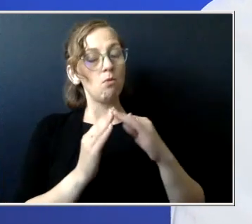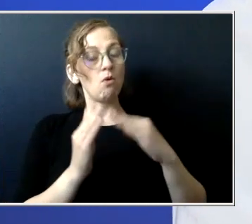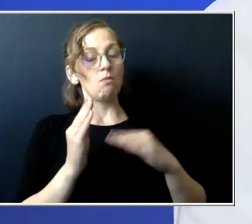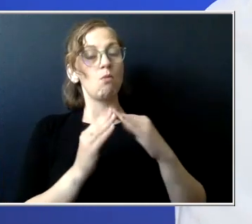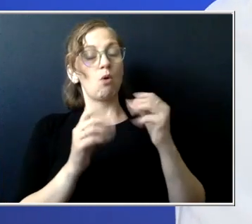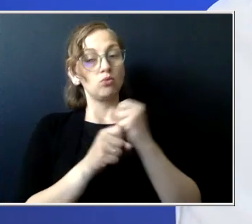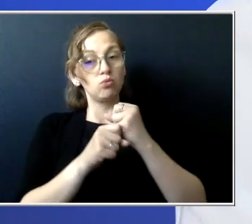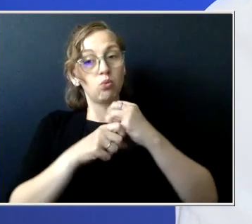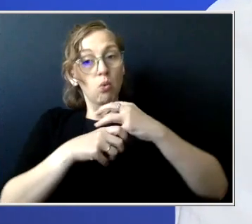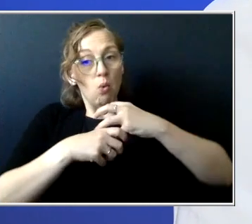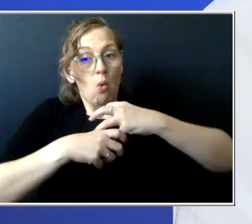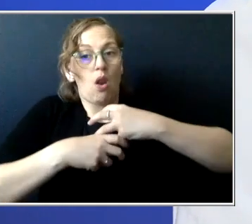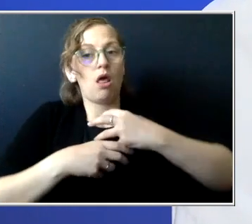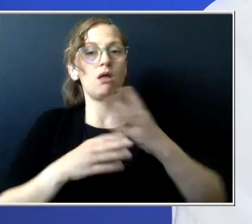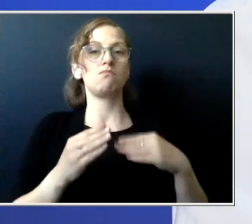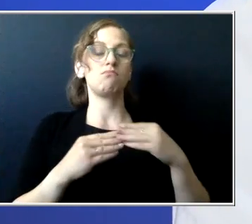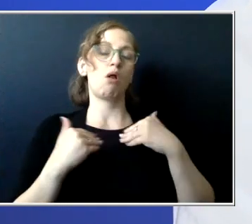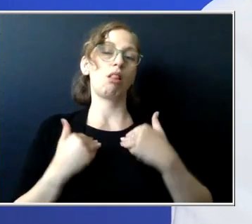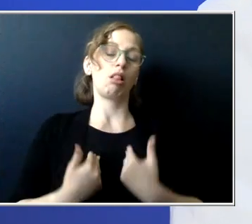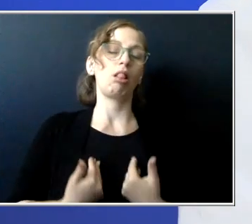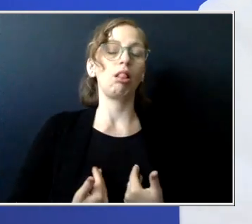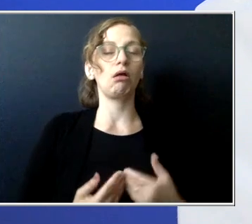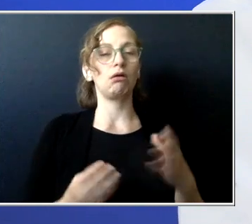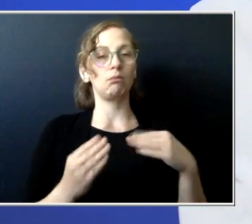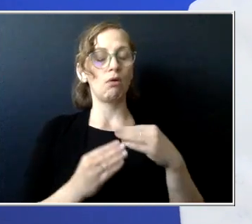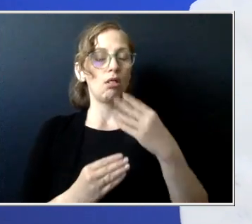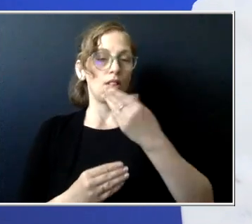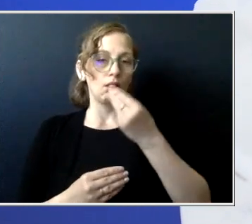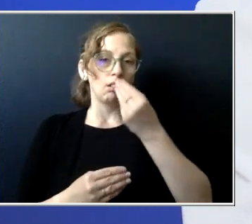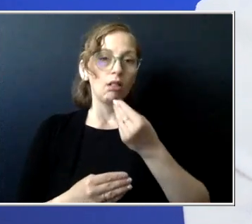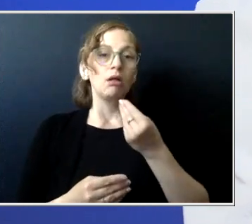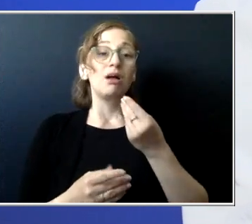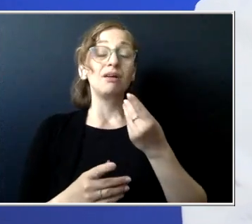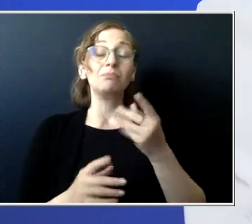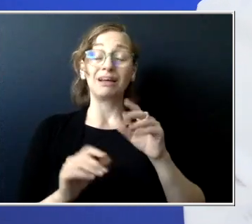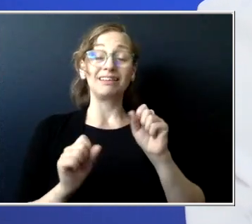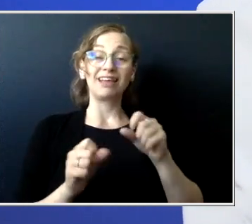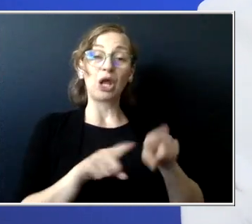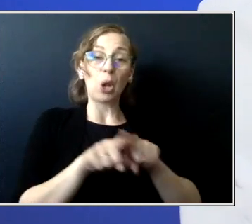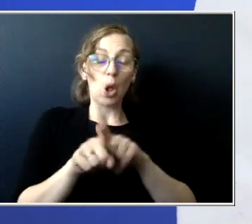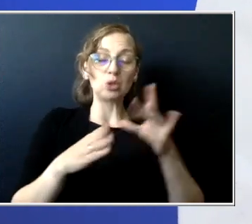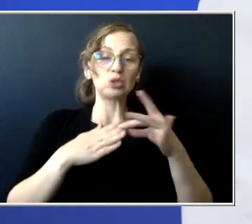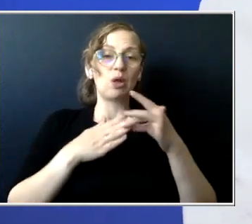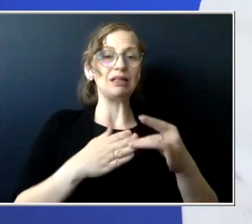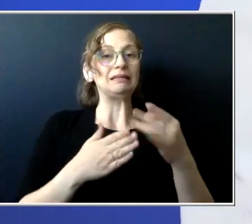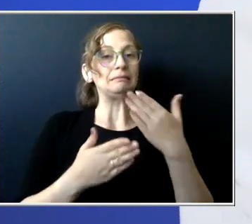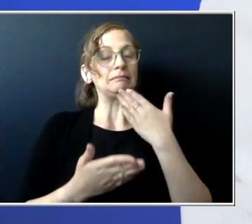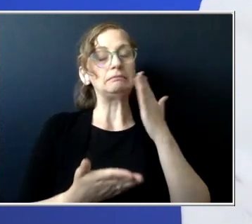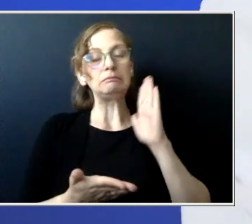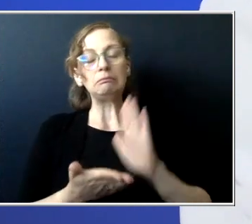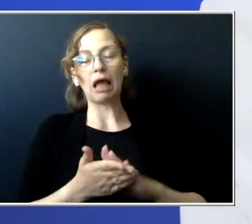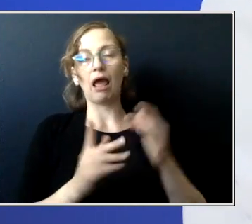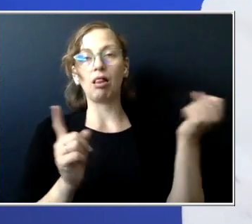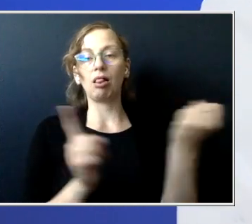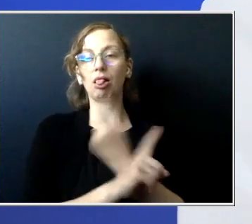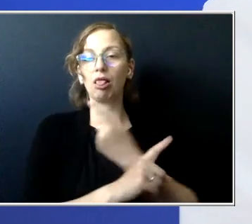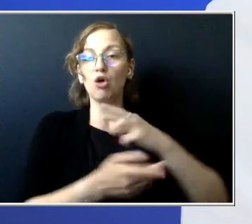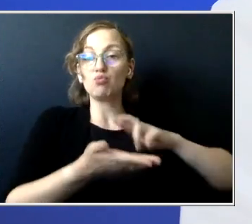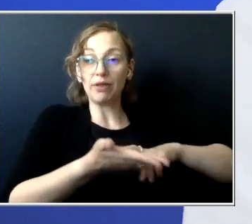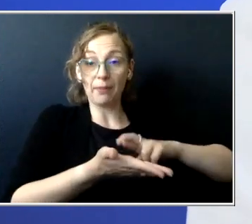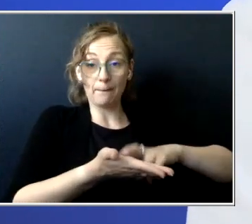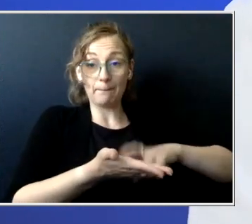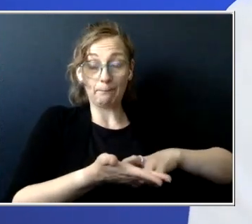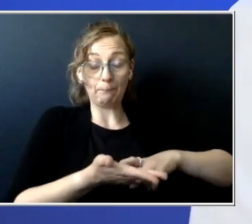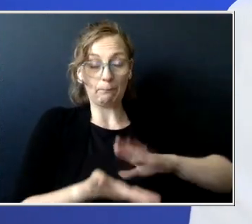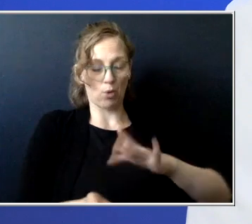which is significant bad arrhythmias. So your heart, because it's so dilated or sort of dysfunctional, it can have abnormal heart